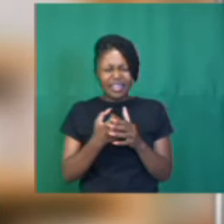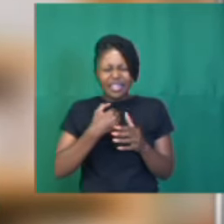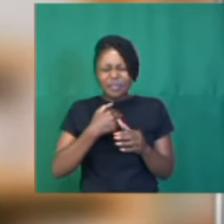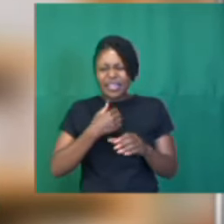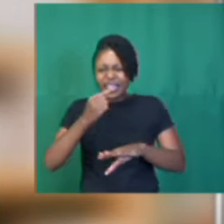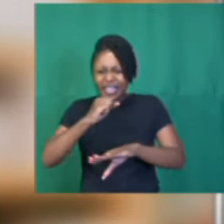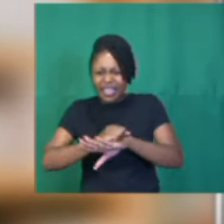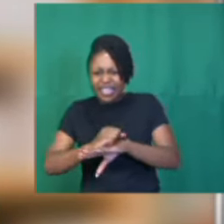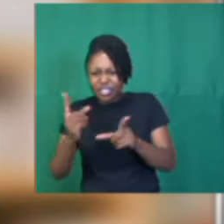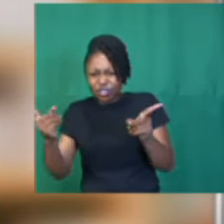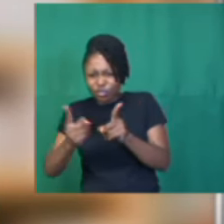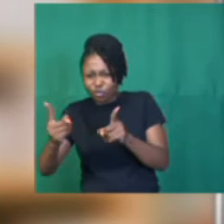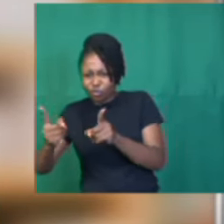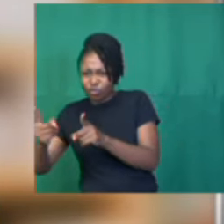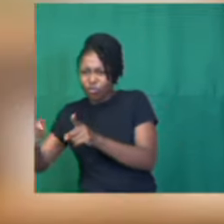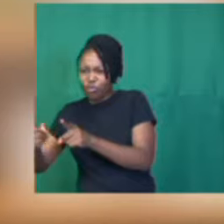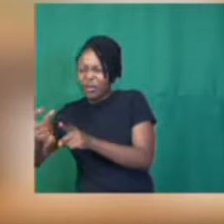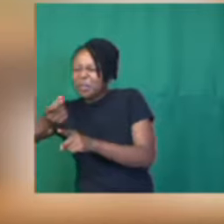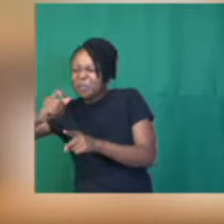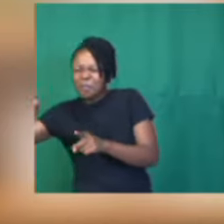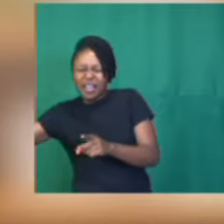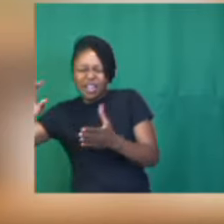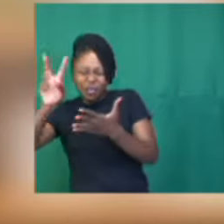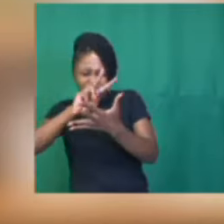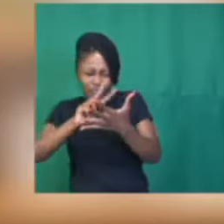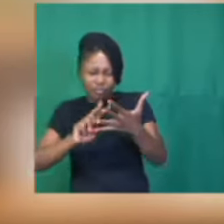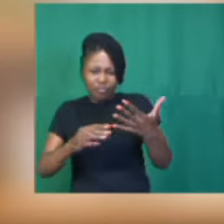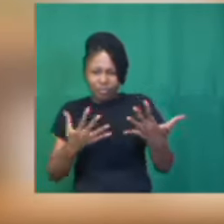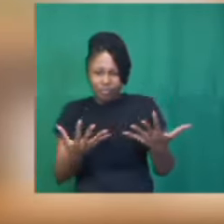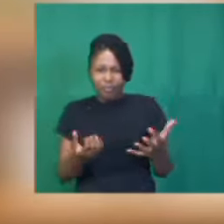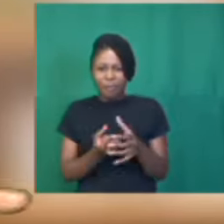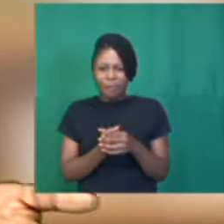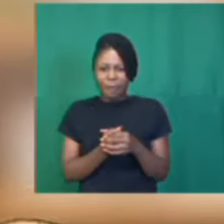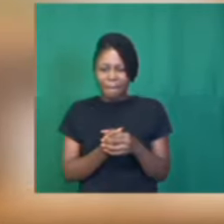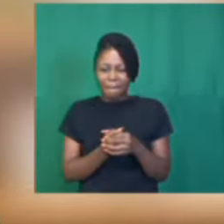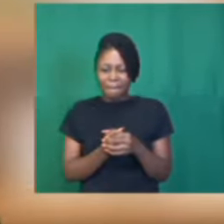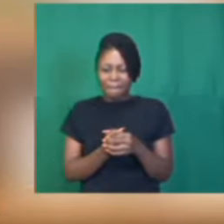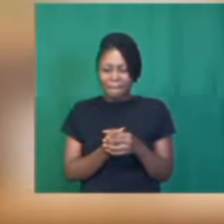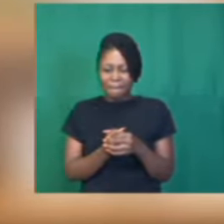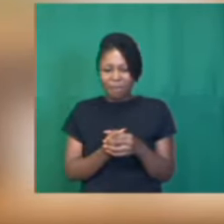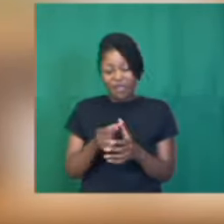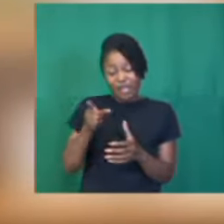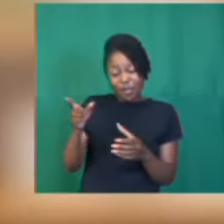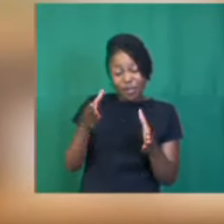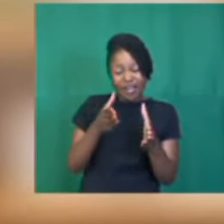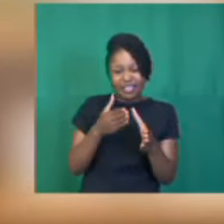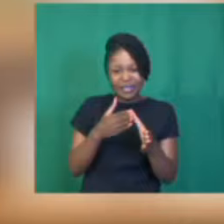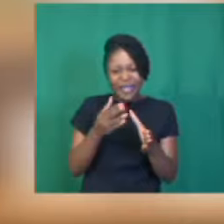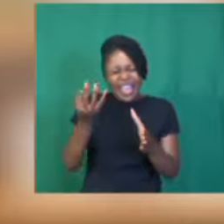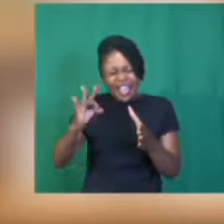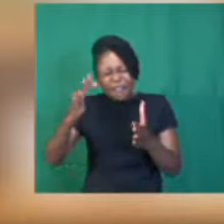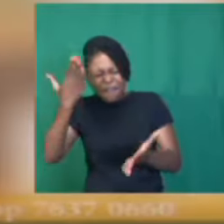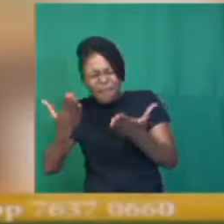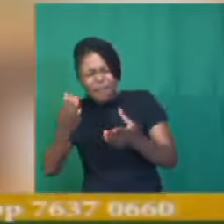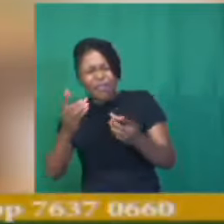the comprehension? In which type of reading? But let's say that you are doing close reading and you